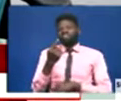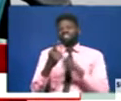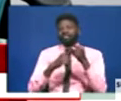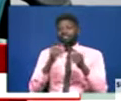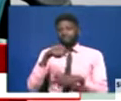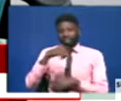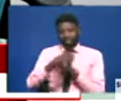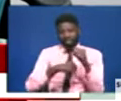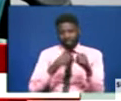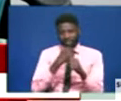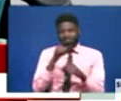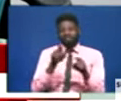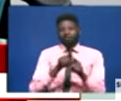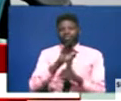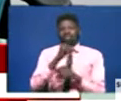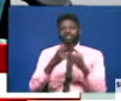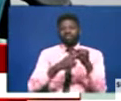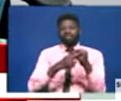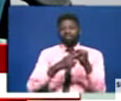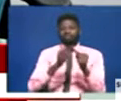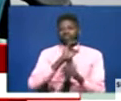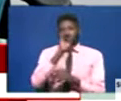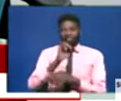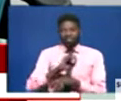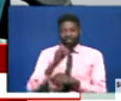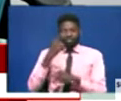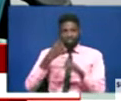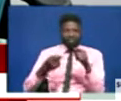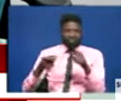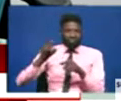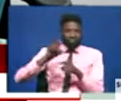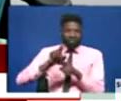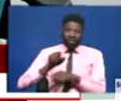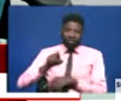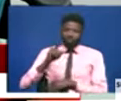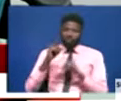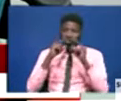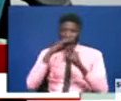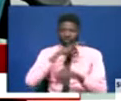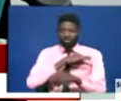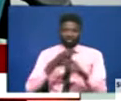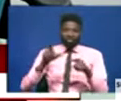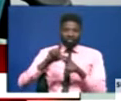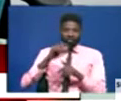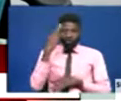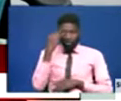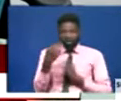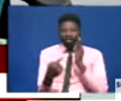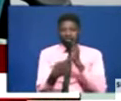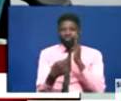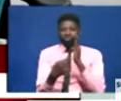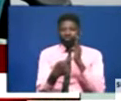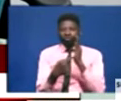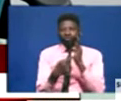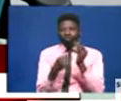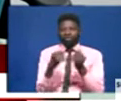representing a 37% year-on-year increase. The lender attributes the profit increase to its digital transformation